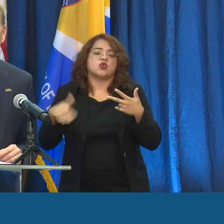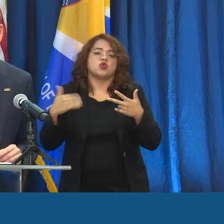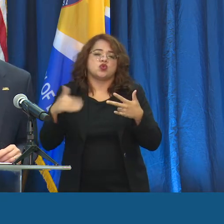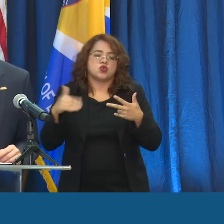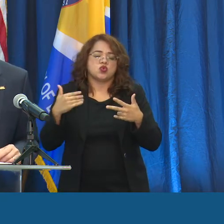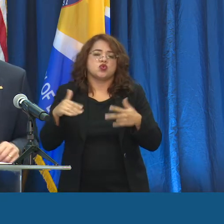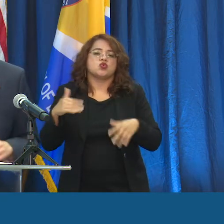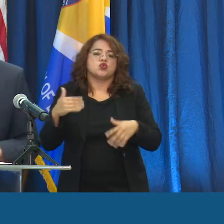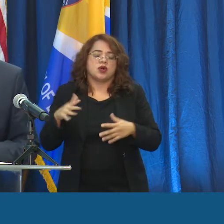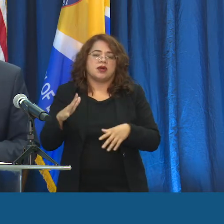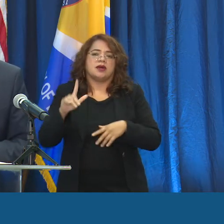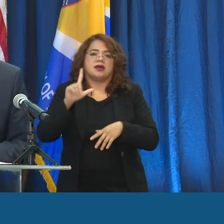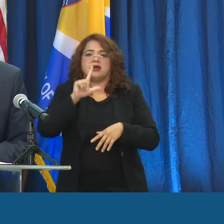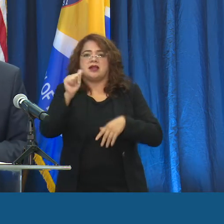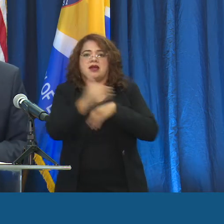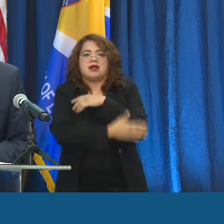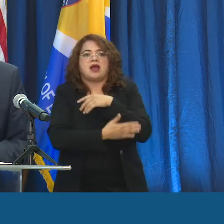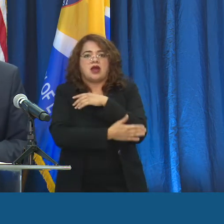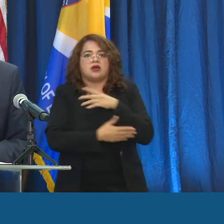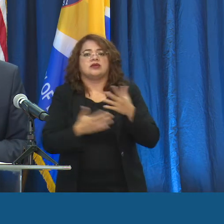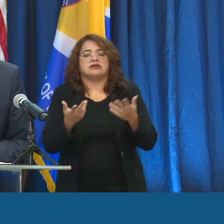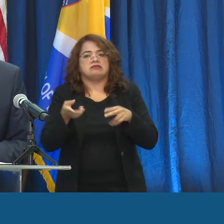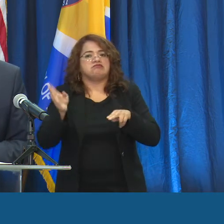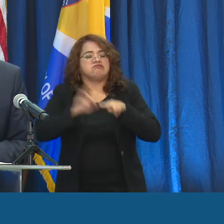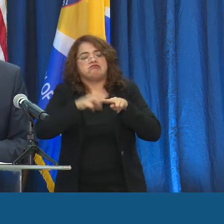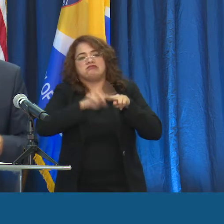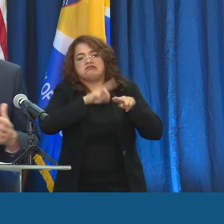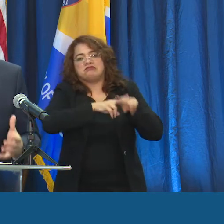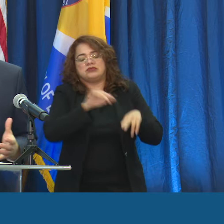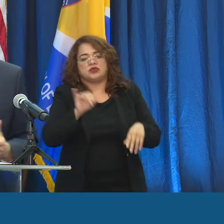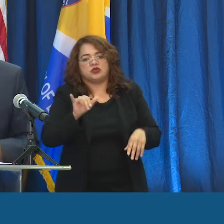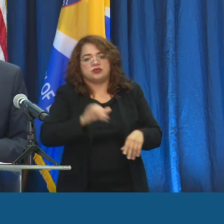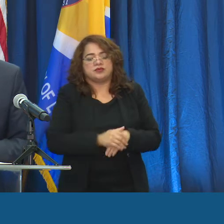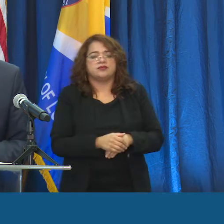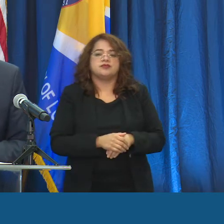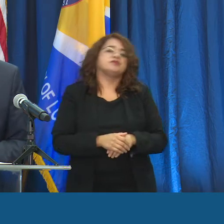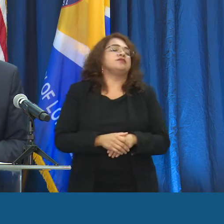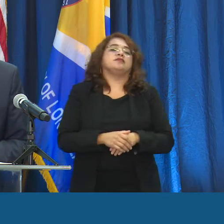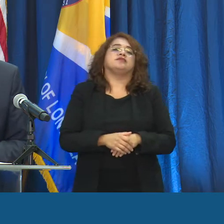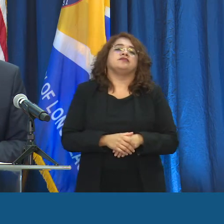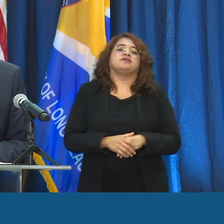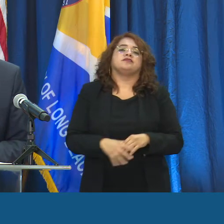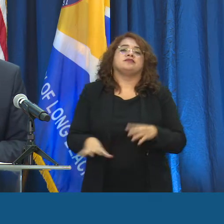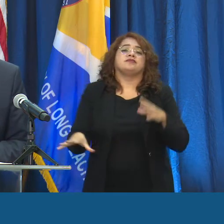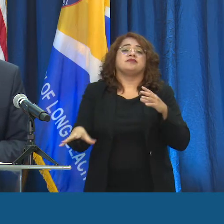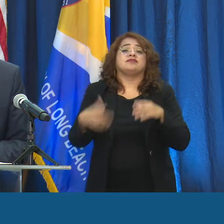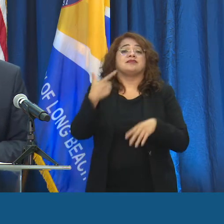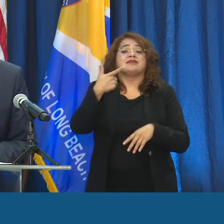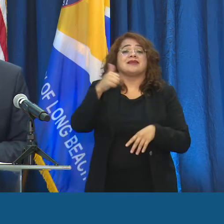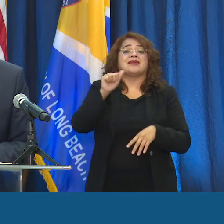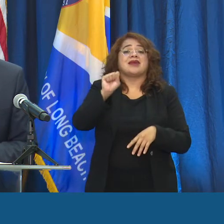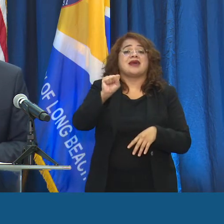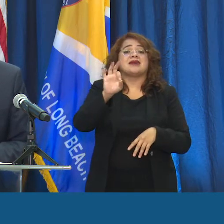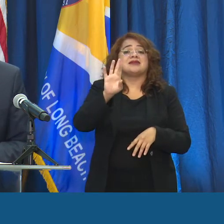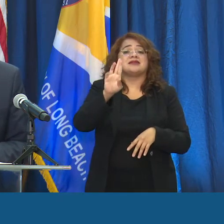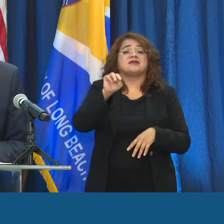jurisdictions, including the County of Los Angeles. We are looking for some additional assistance from our gas fund